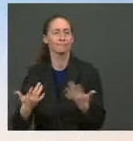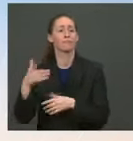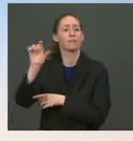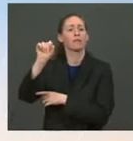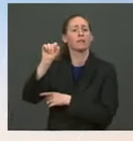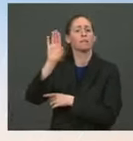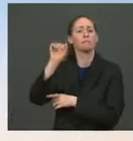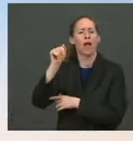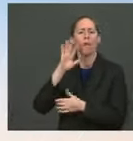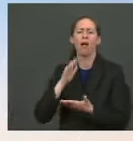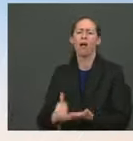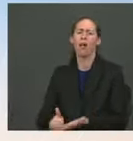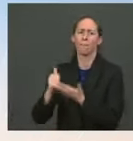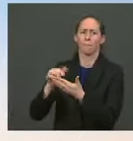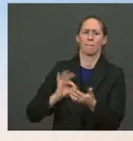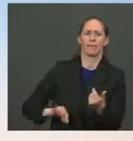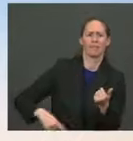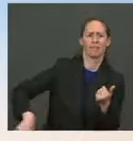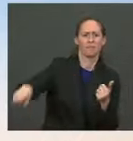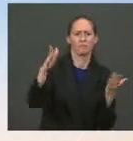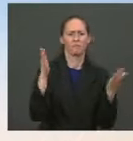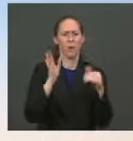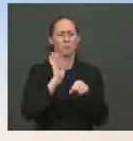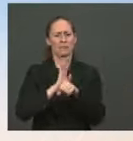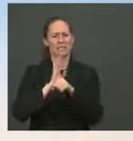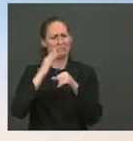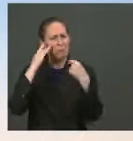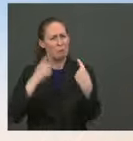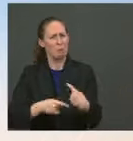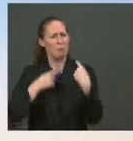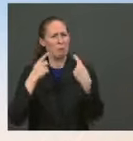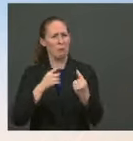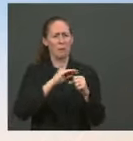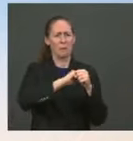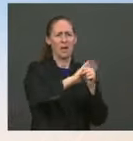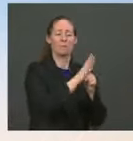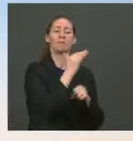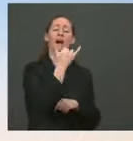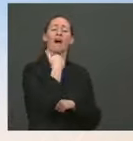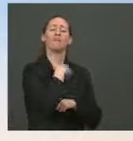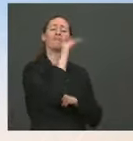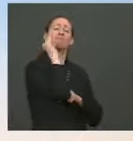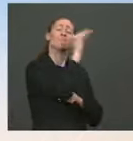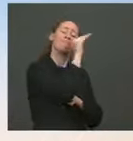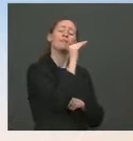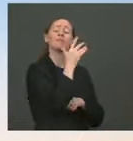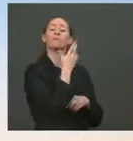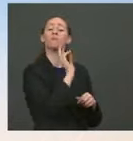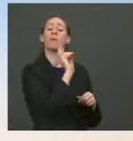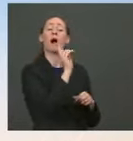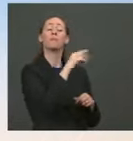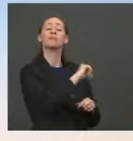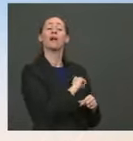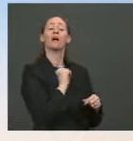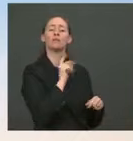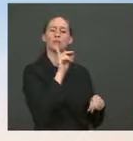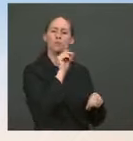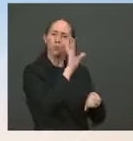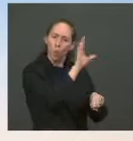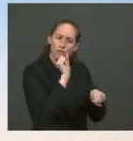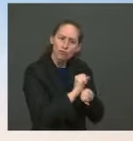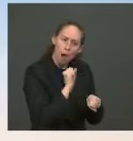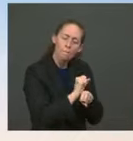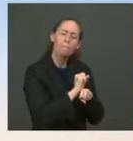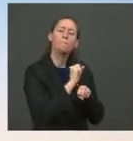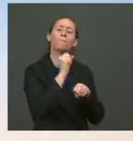devastation caused by this pandemic, we call on these Republican senators to do their job and show up and allow a vote on